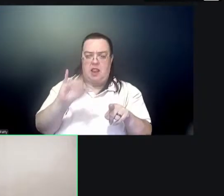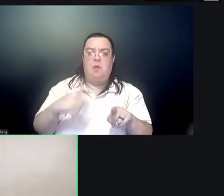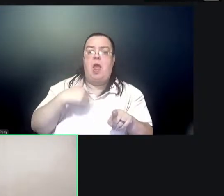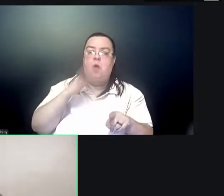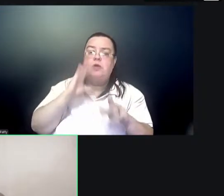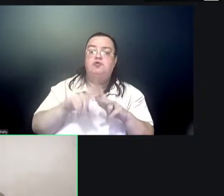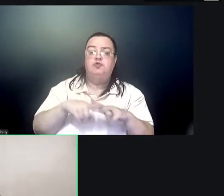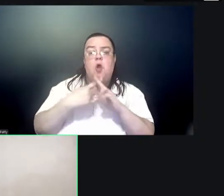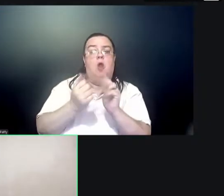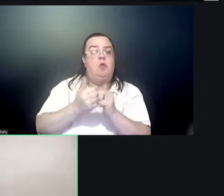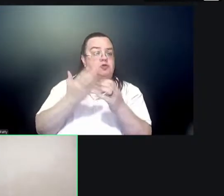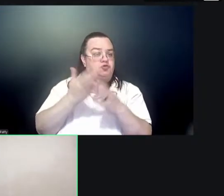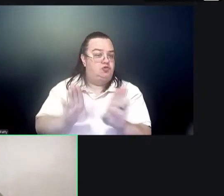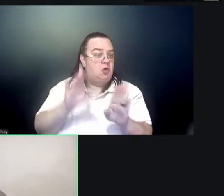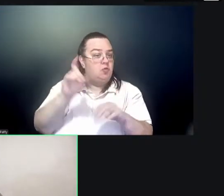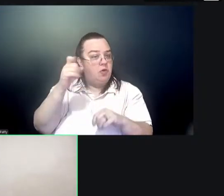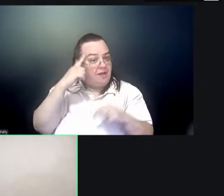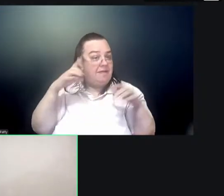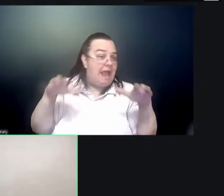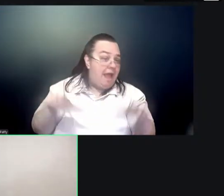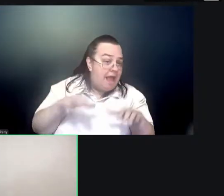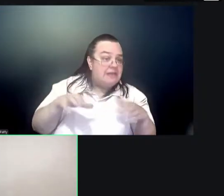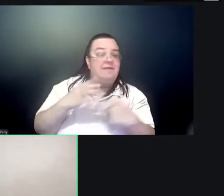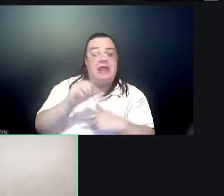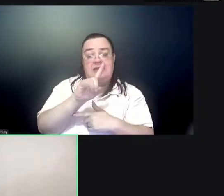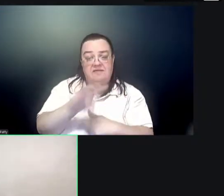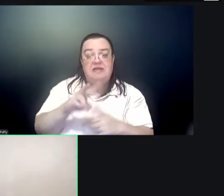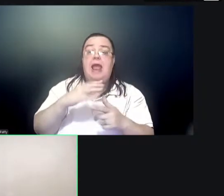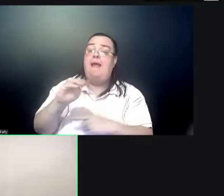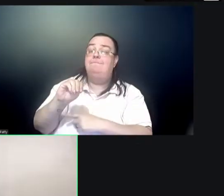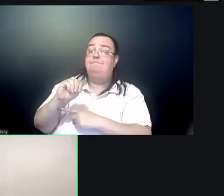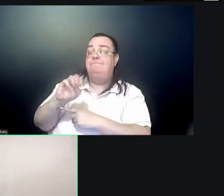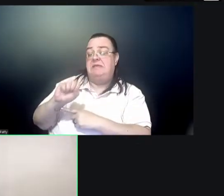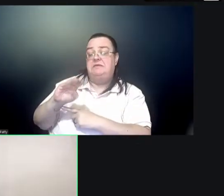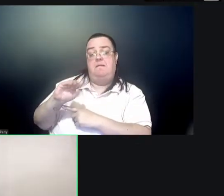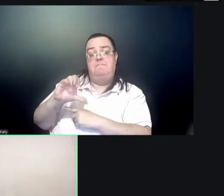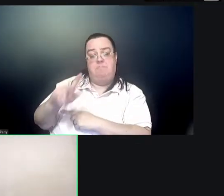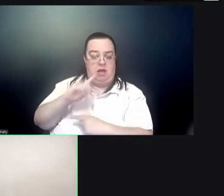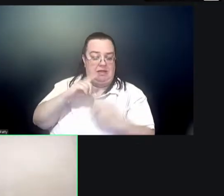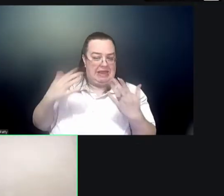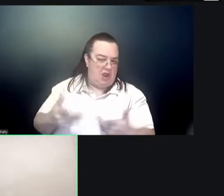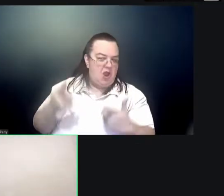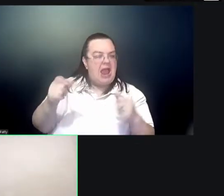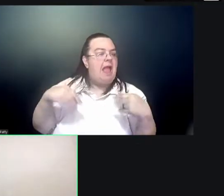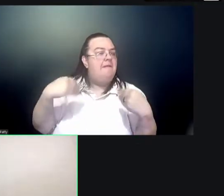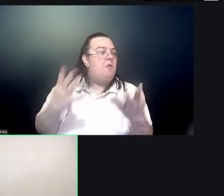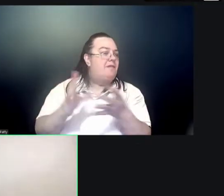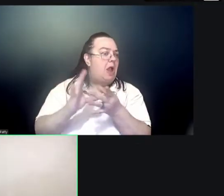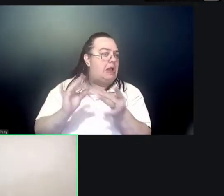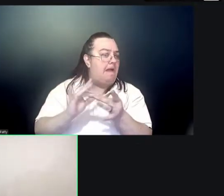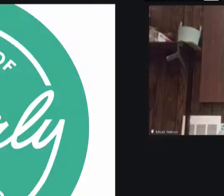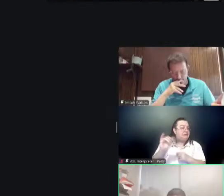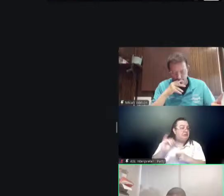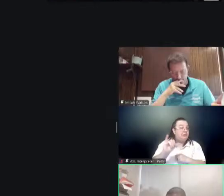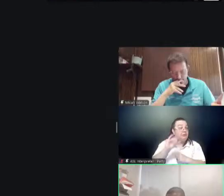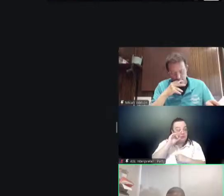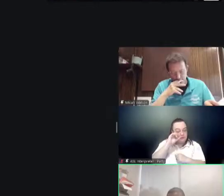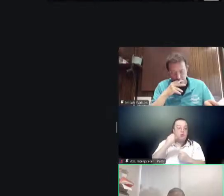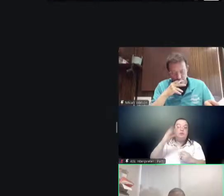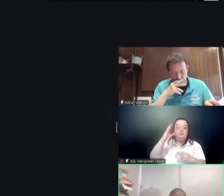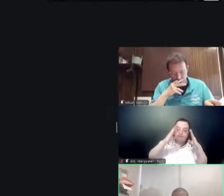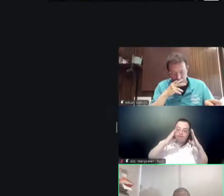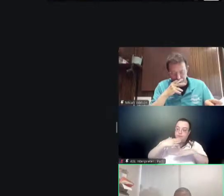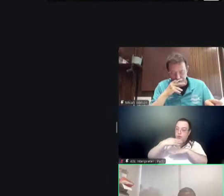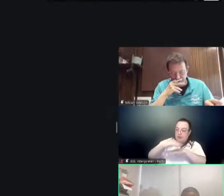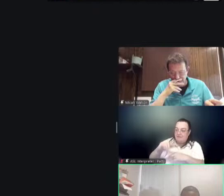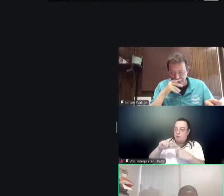general government activities and divisions, and Ms. Mock is here and she can provide commentary as well. So good evening, Mayor and